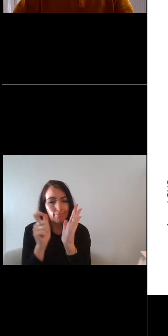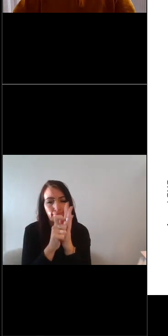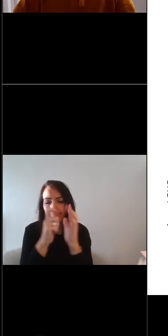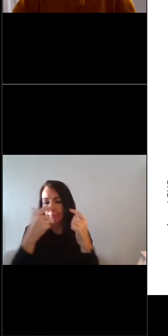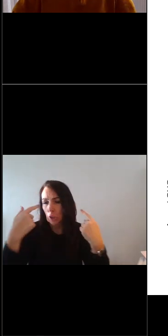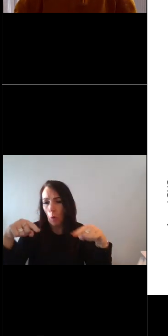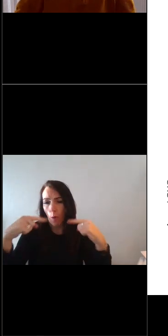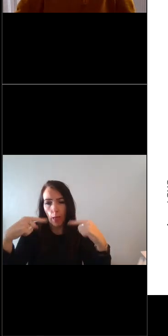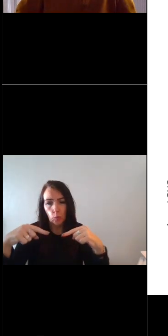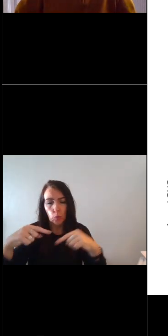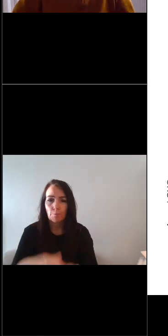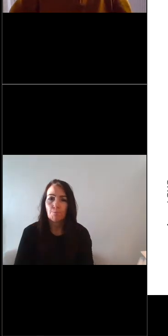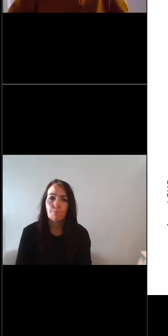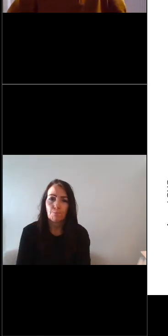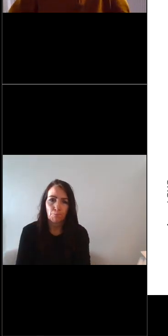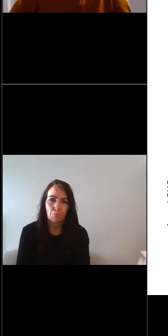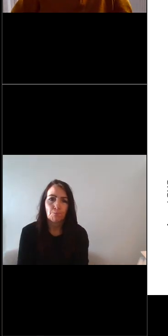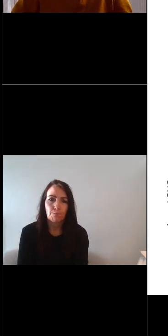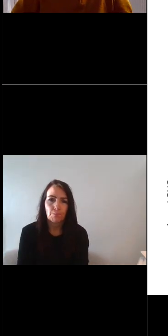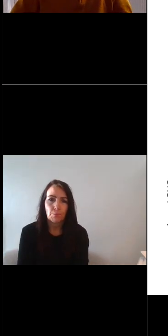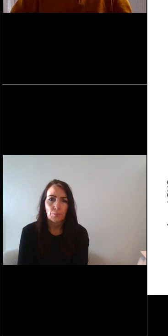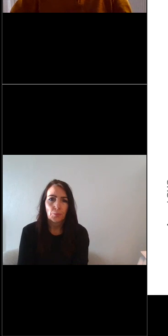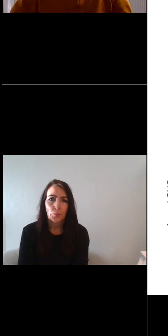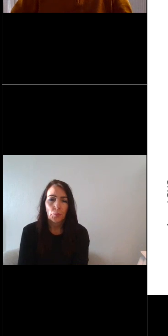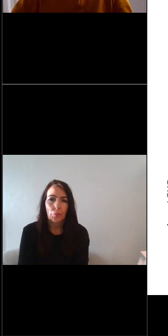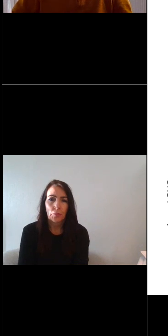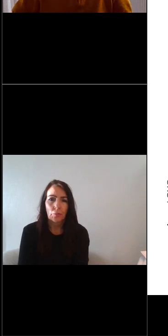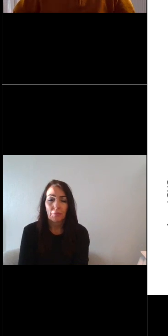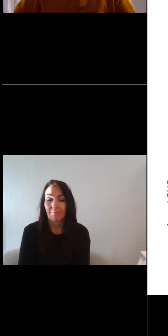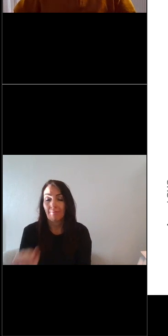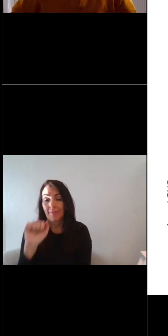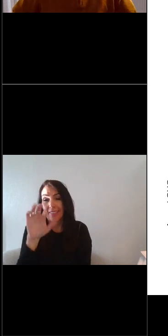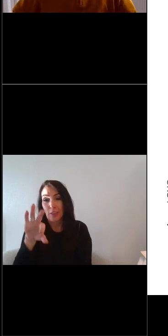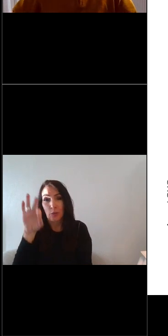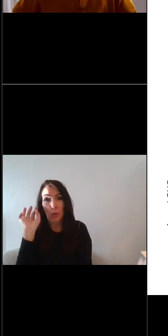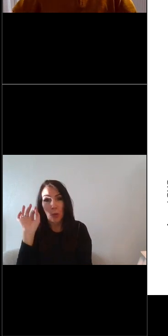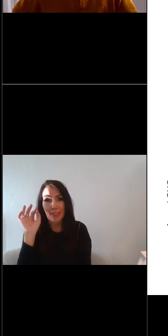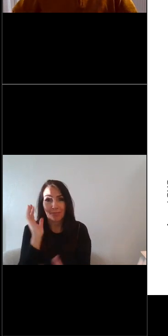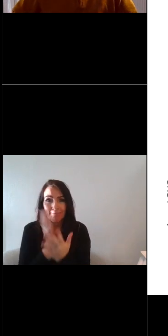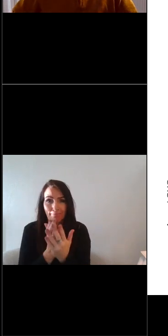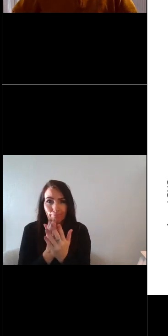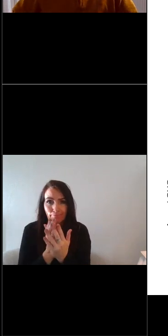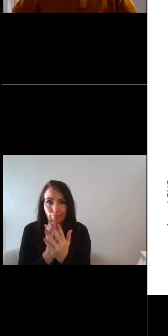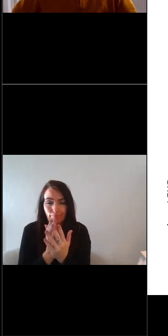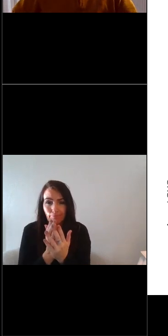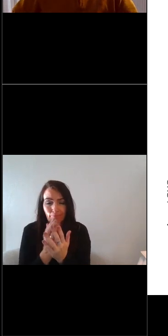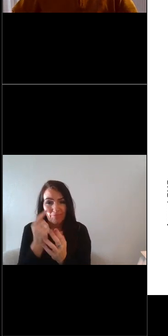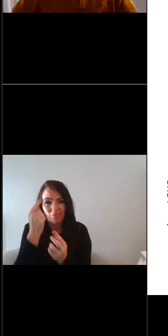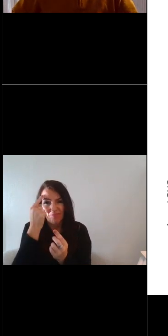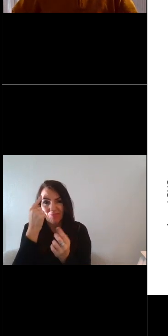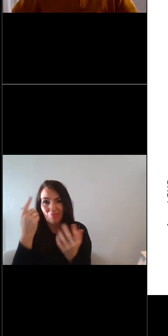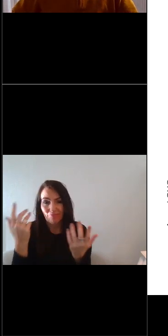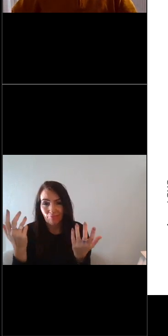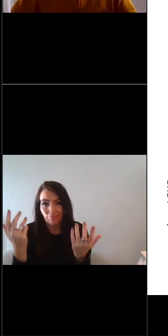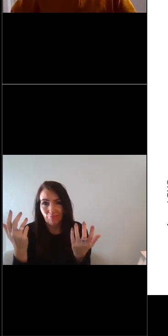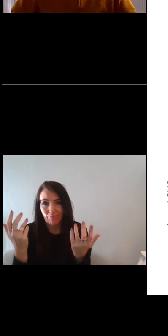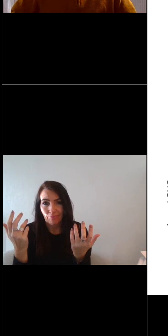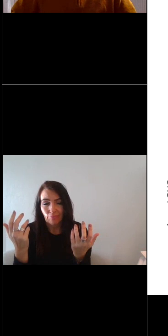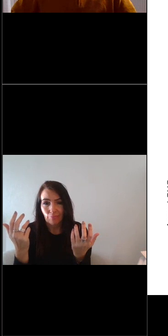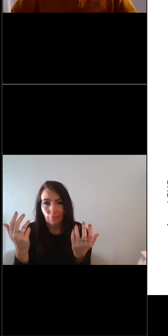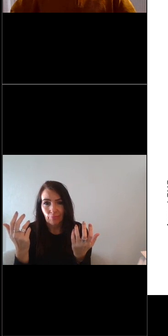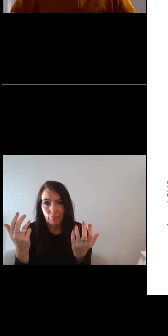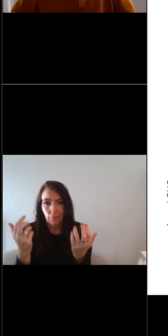classes. So you've got a choice, even taking aside the fact that